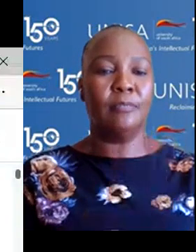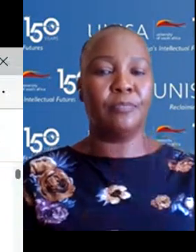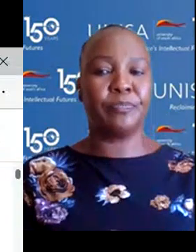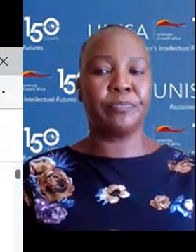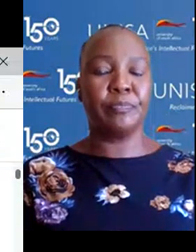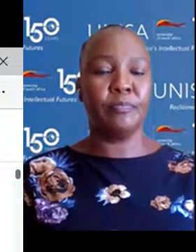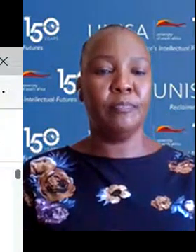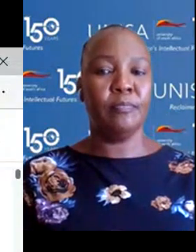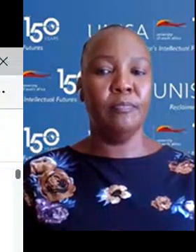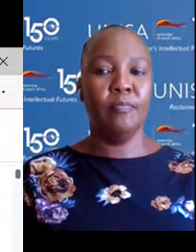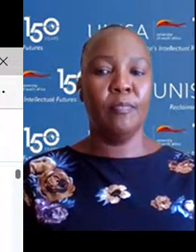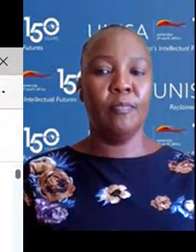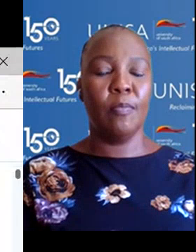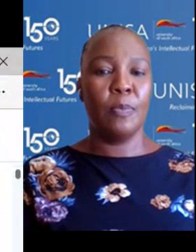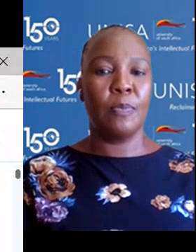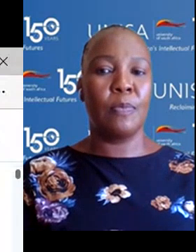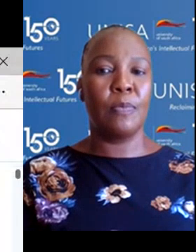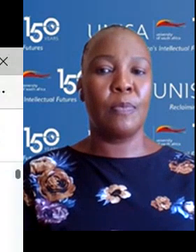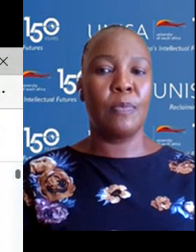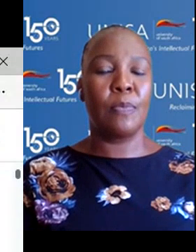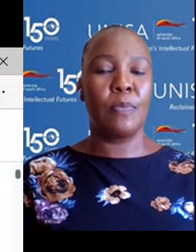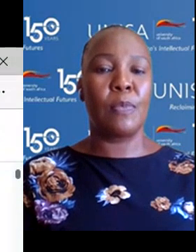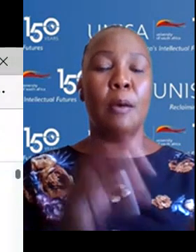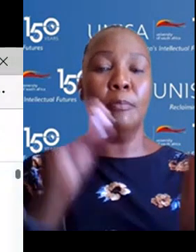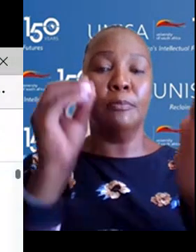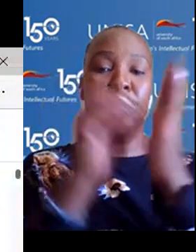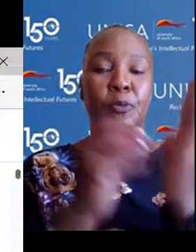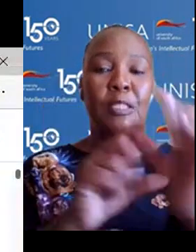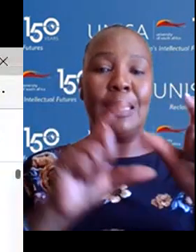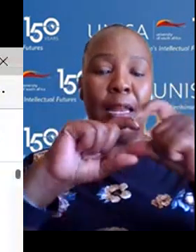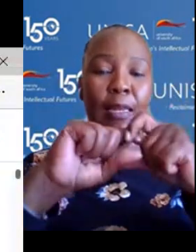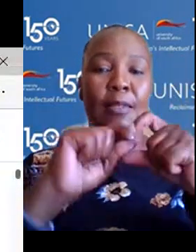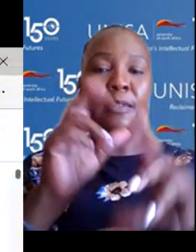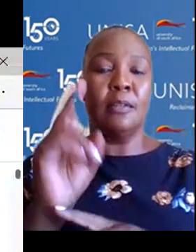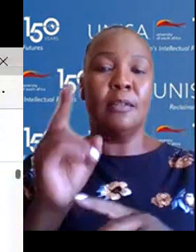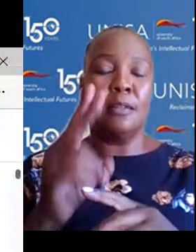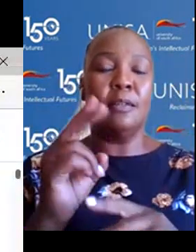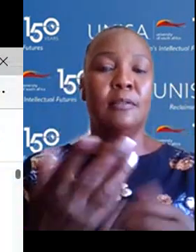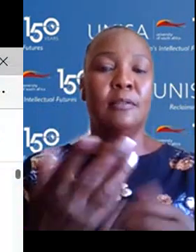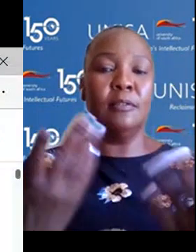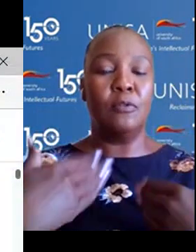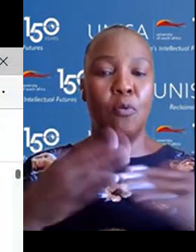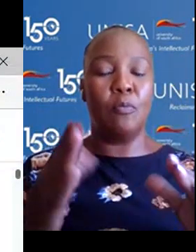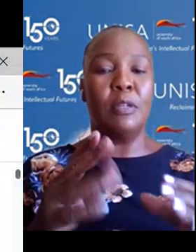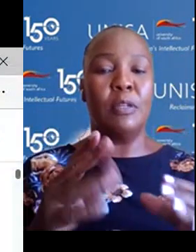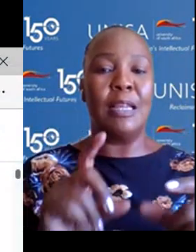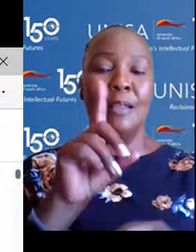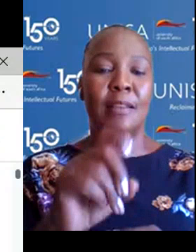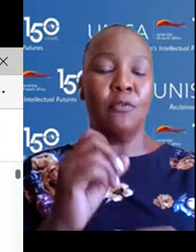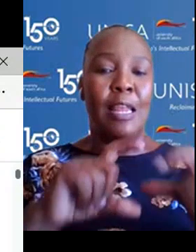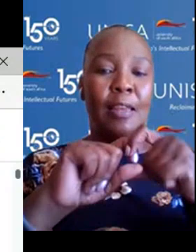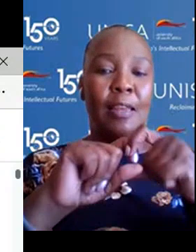I'm also sharing the link again to the course. So if you do not have the course open yet, please click on the link in the